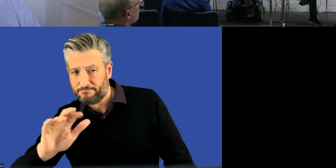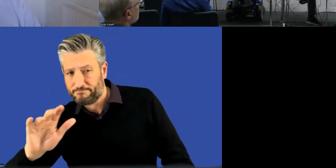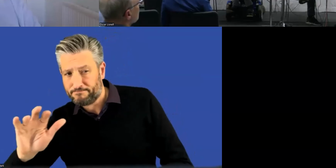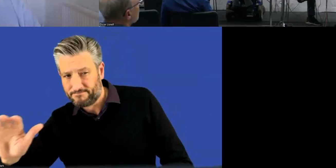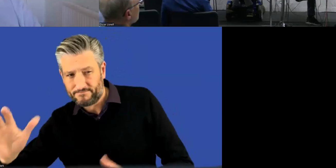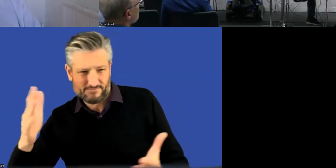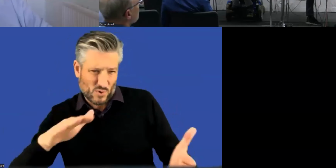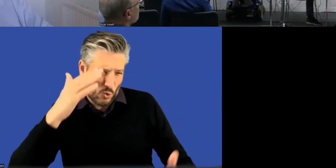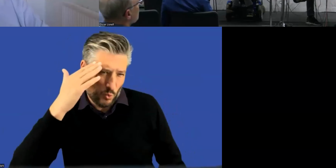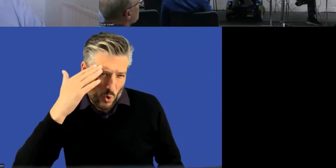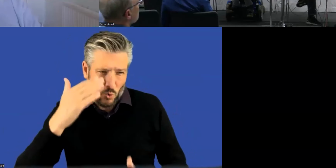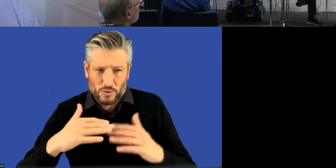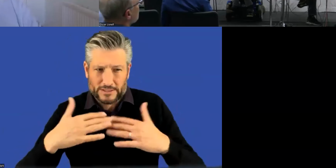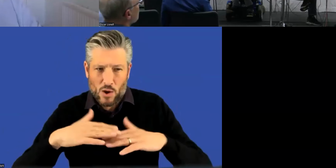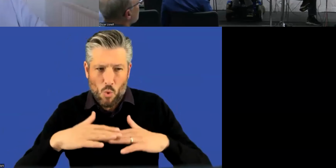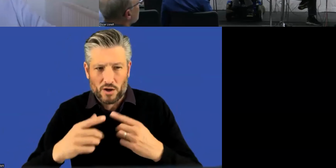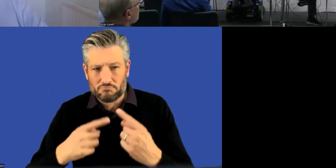amazing musical